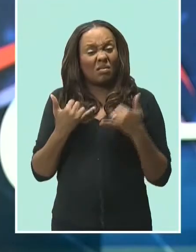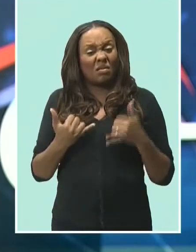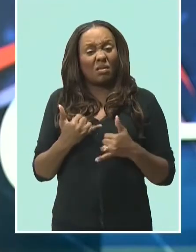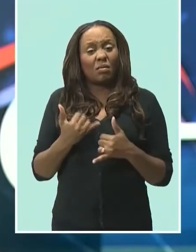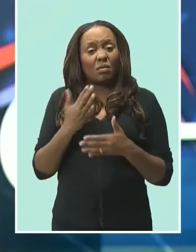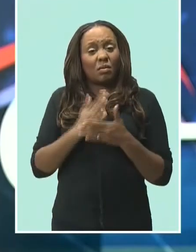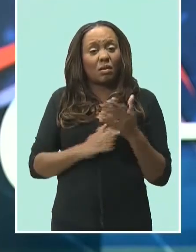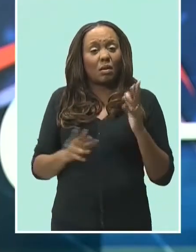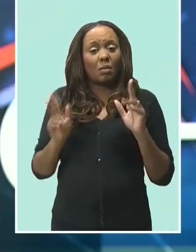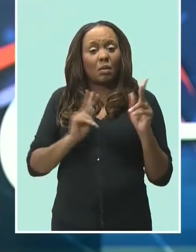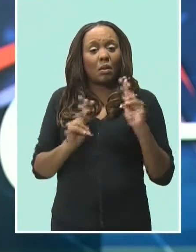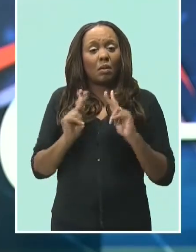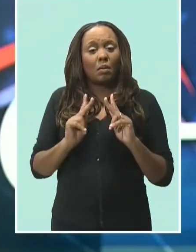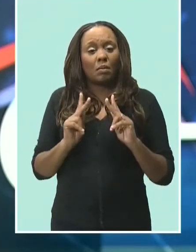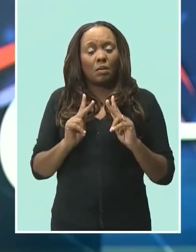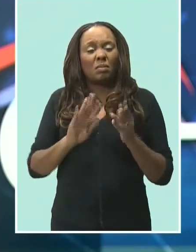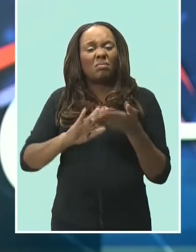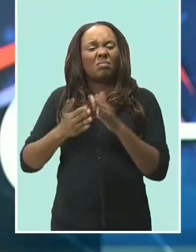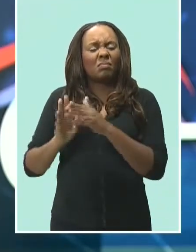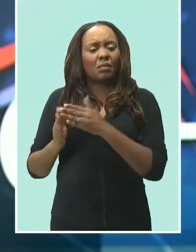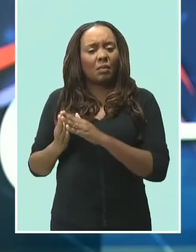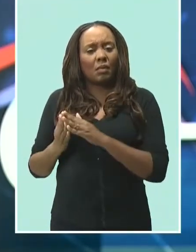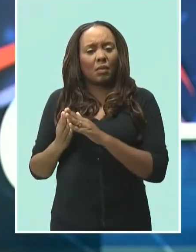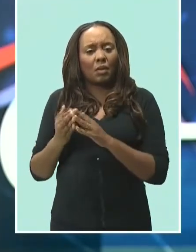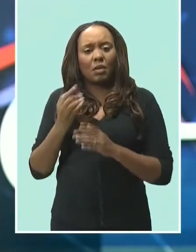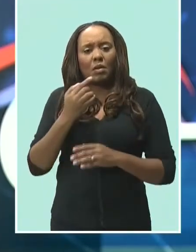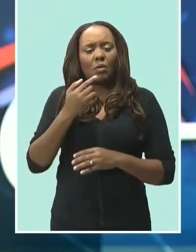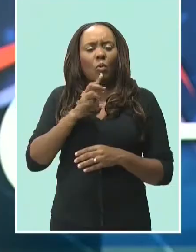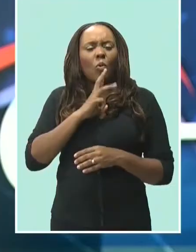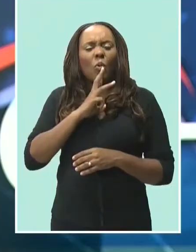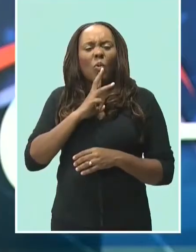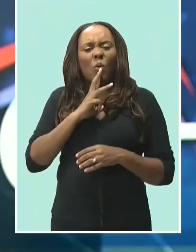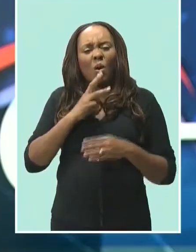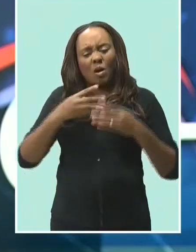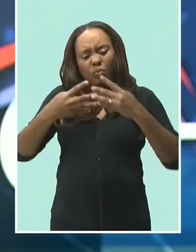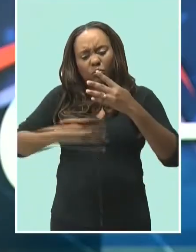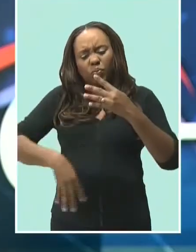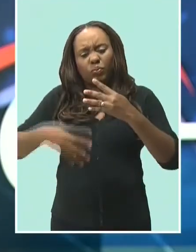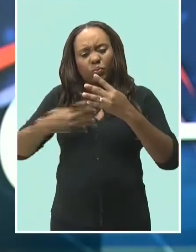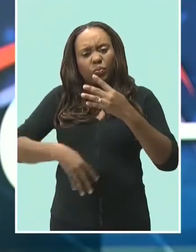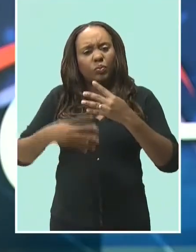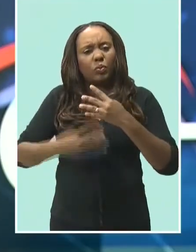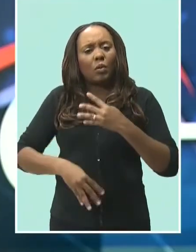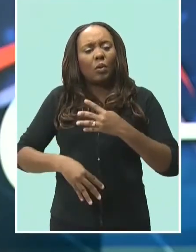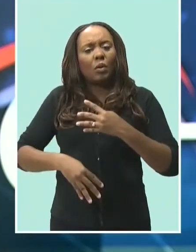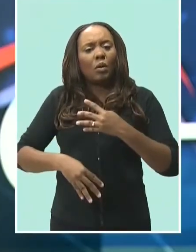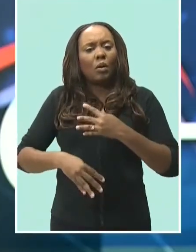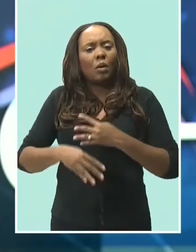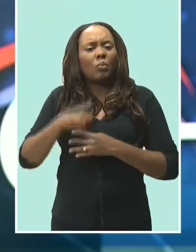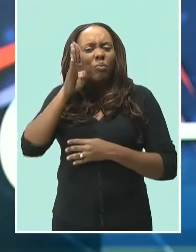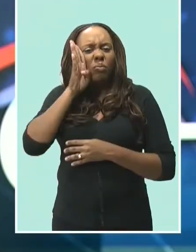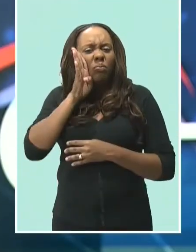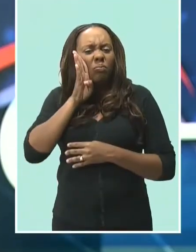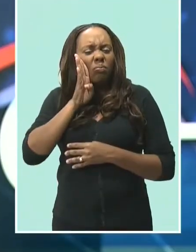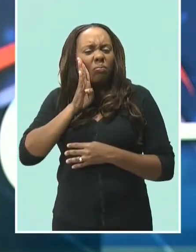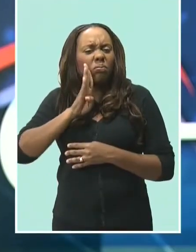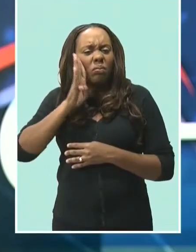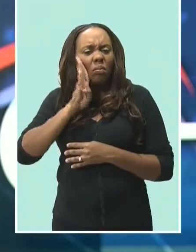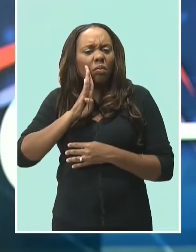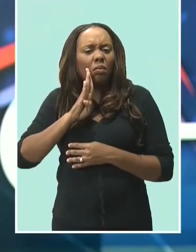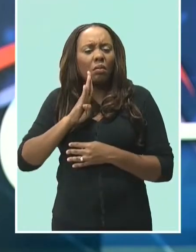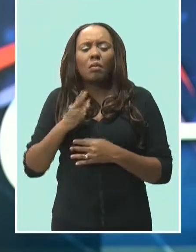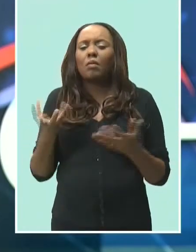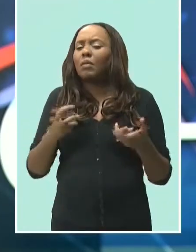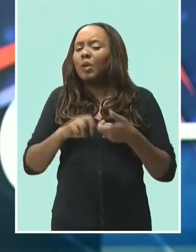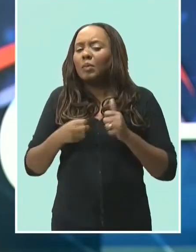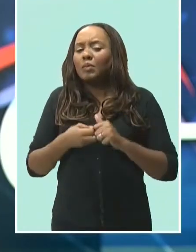some residents in communities have reported flowing from their taps. Acting General Manager Dr. John Mwanza says the problem